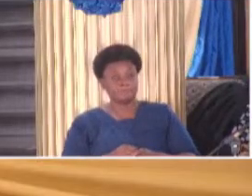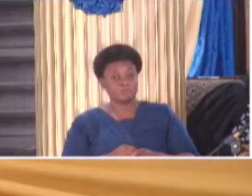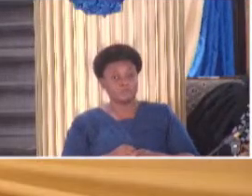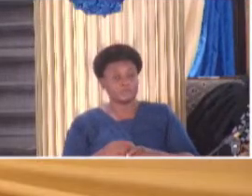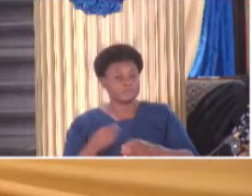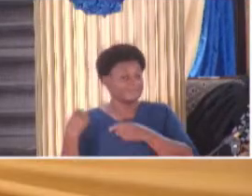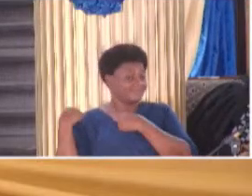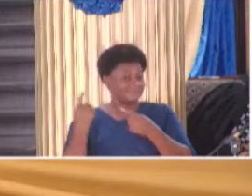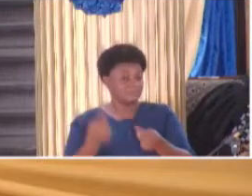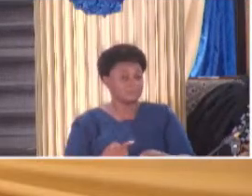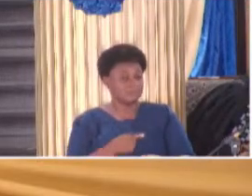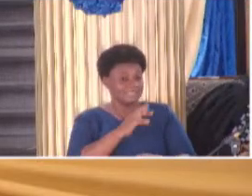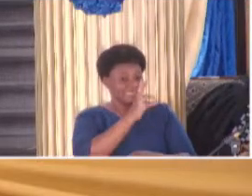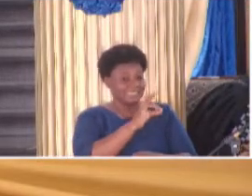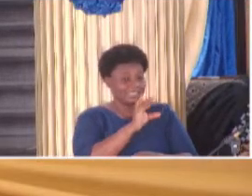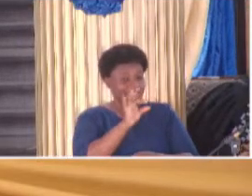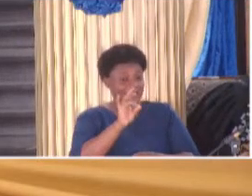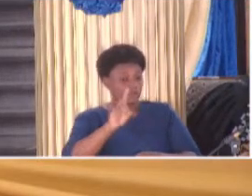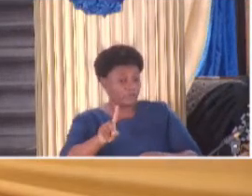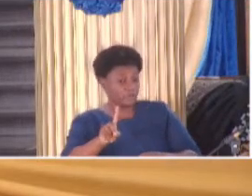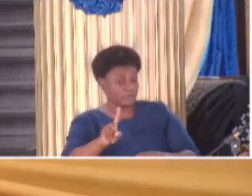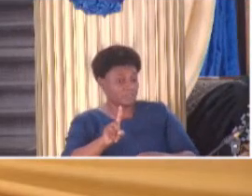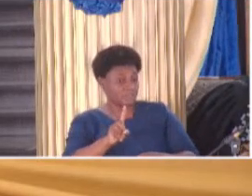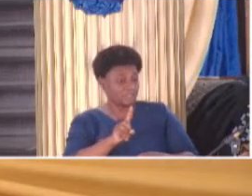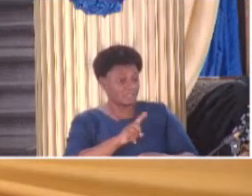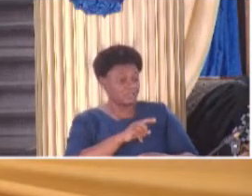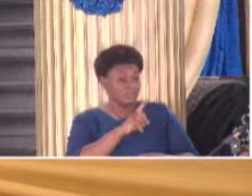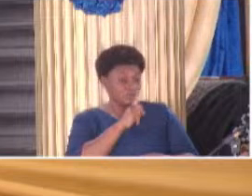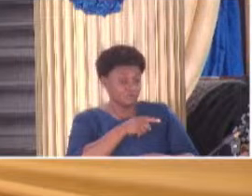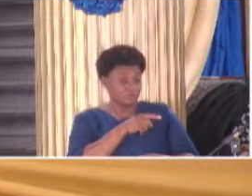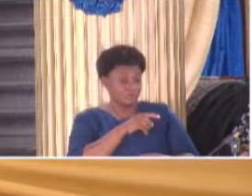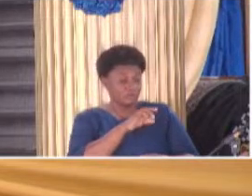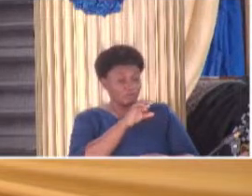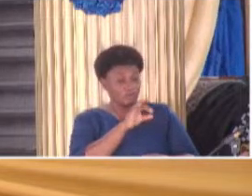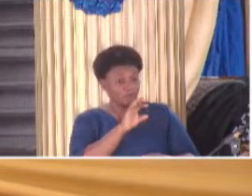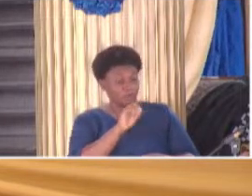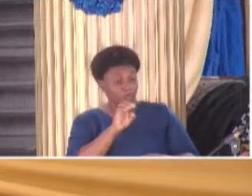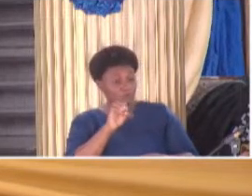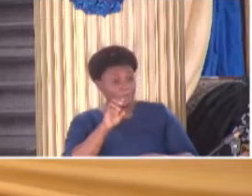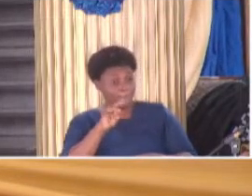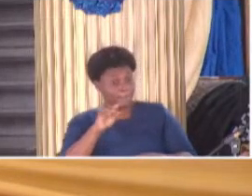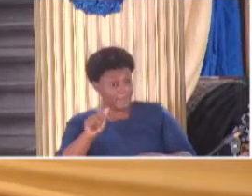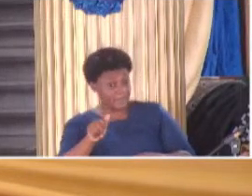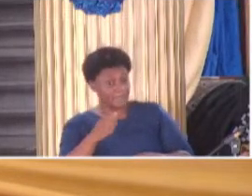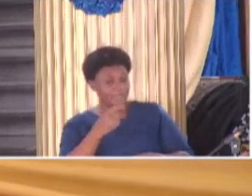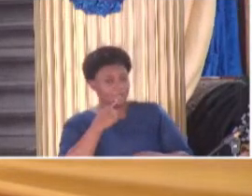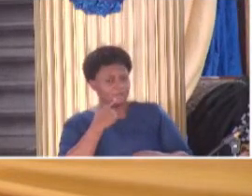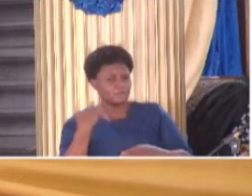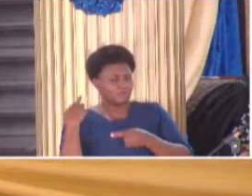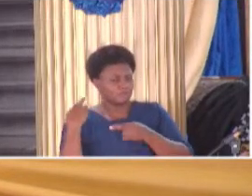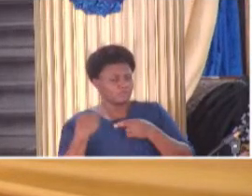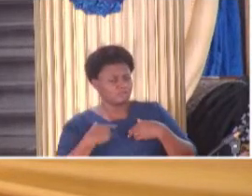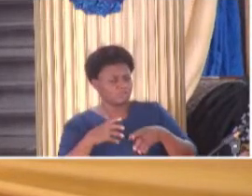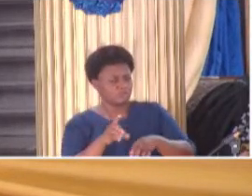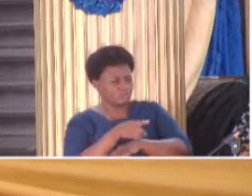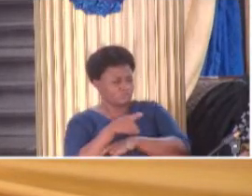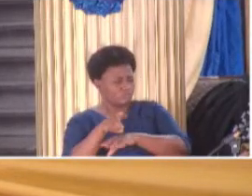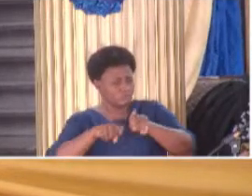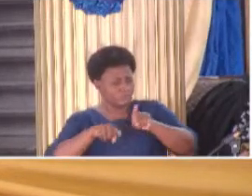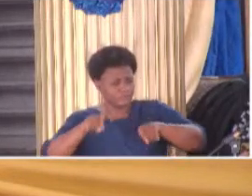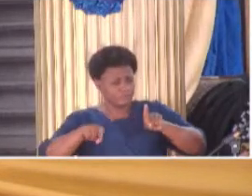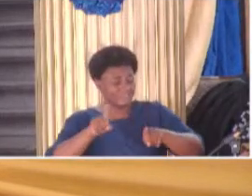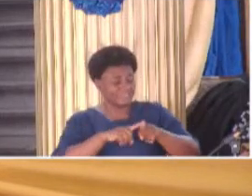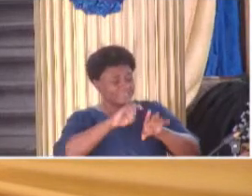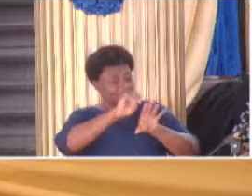Since 1981, Mrs. Fefuame has assumed various influential roles at district, regional,